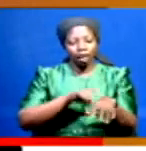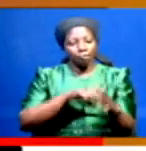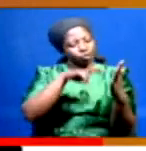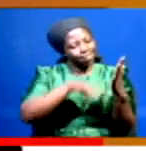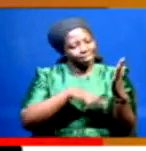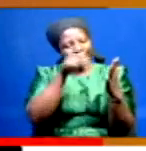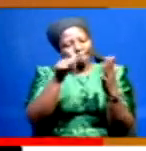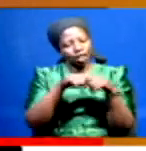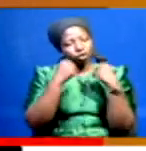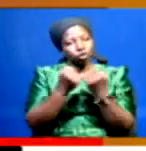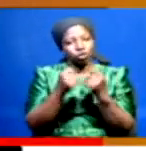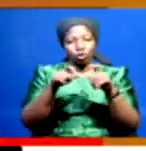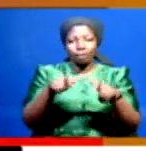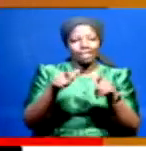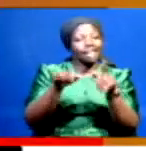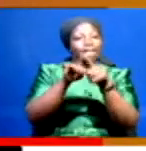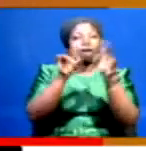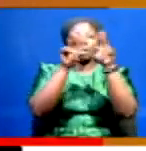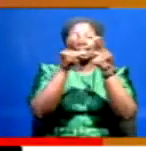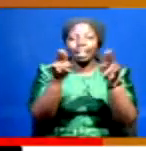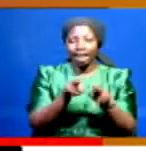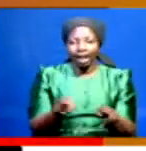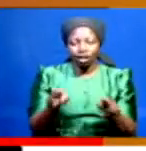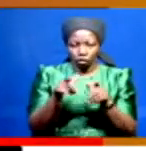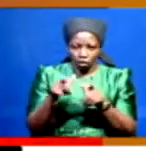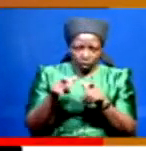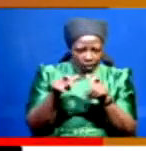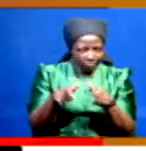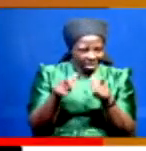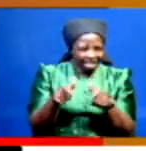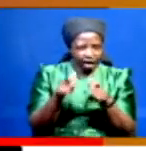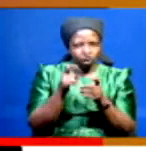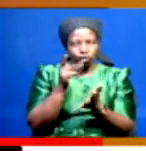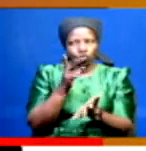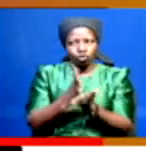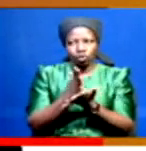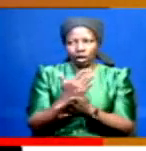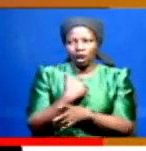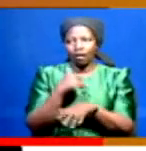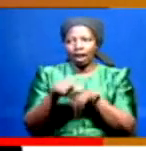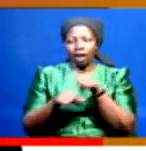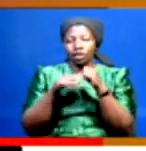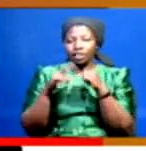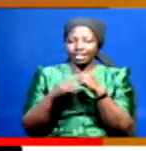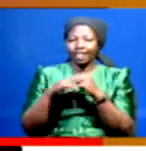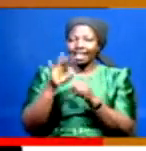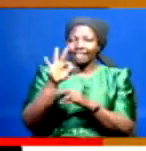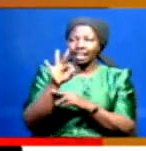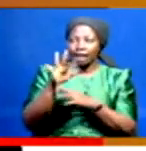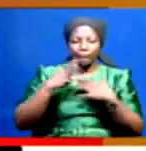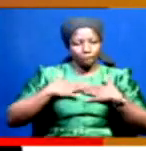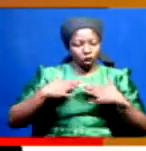and also international media, they are actually I mean corrected 73 bodies to this moment.